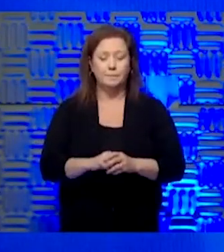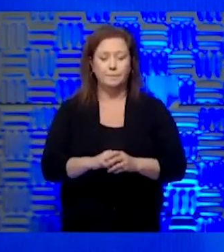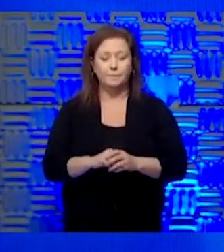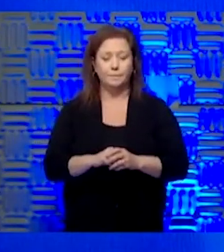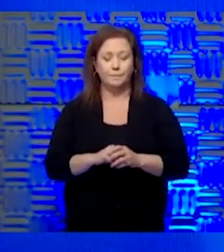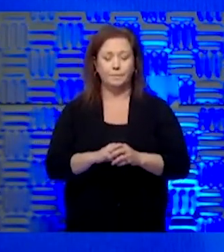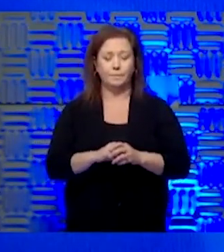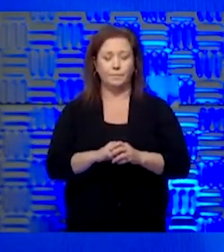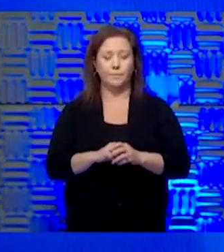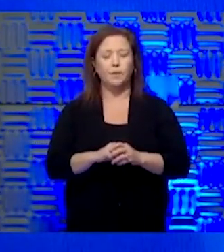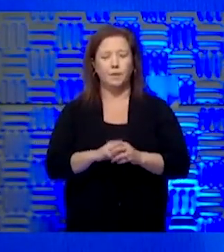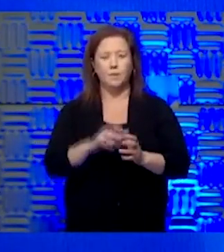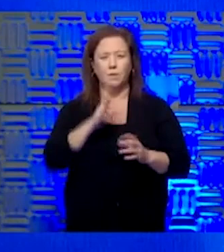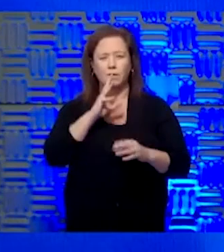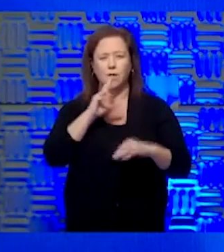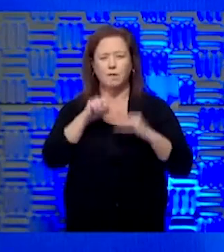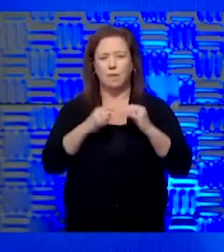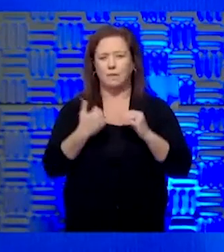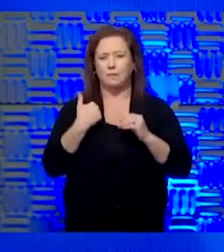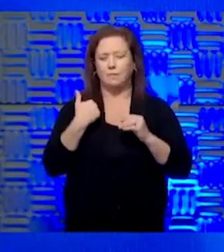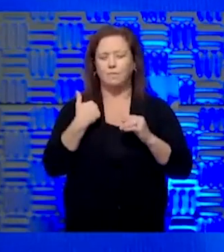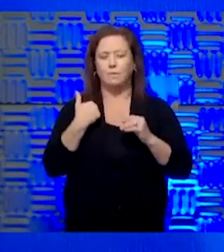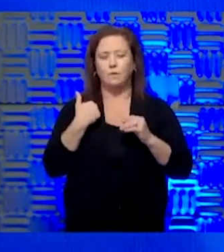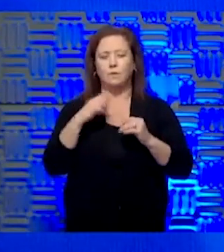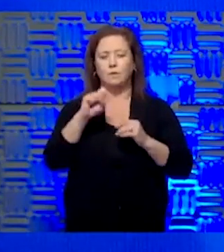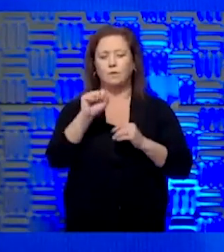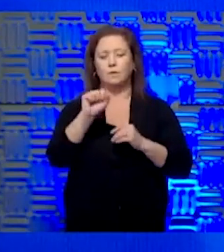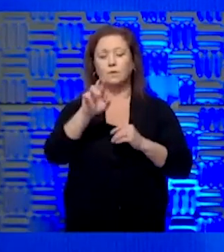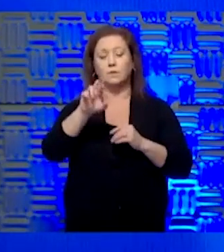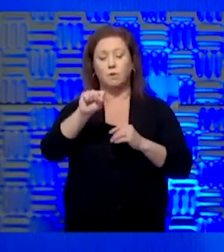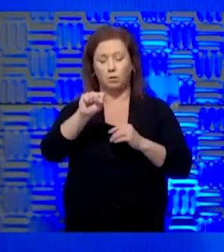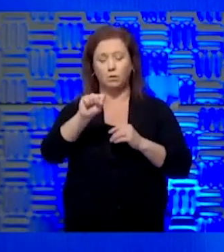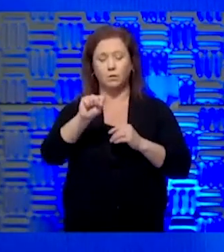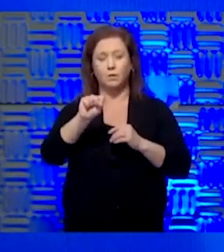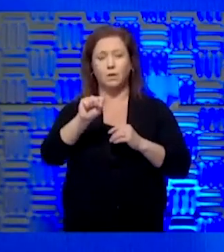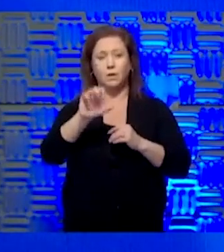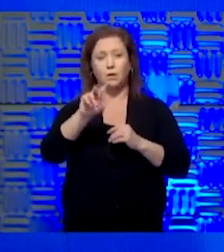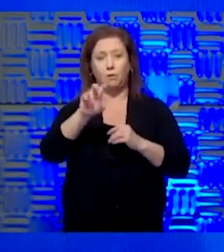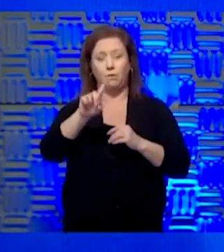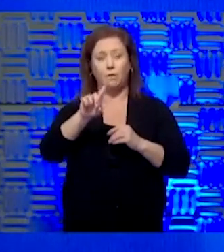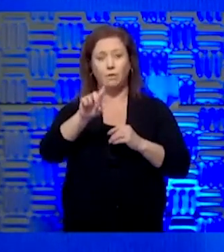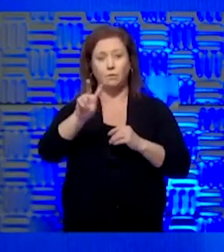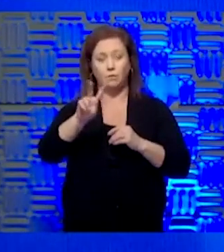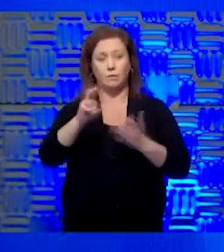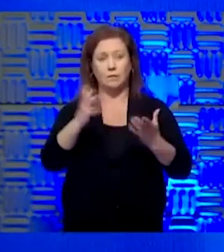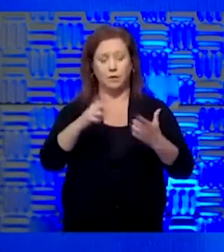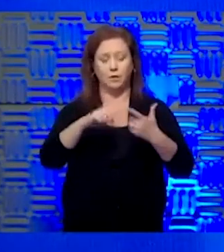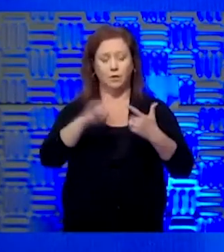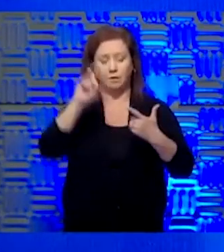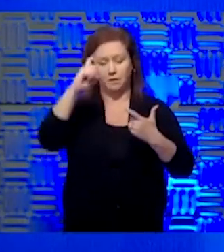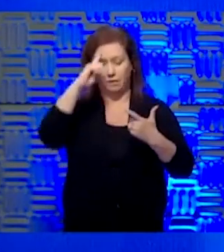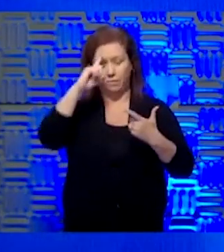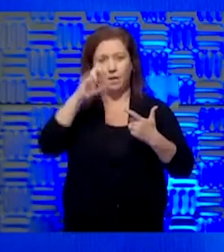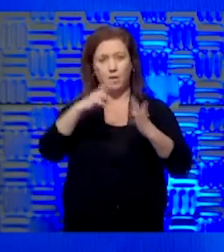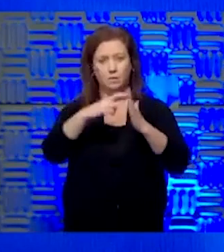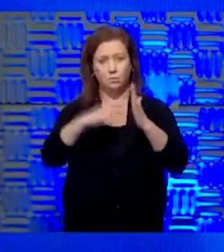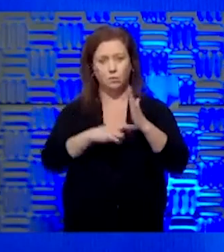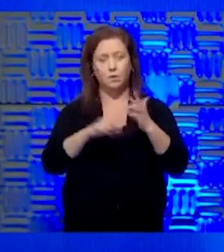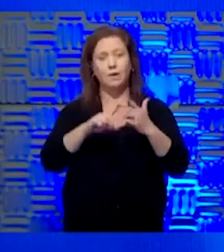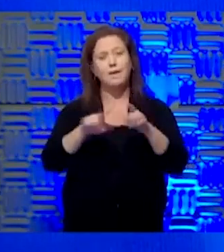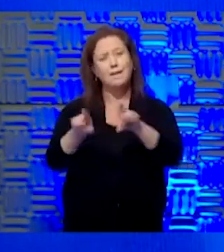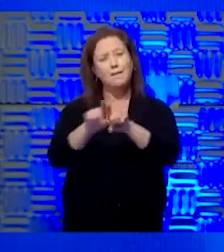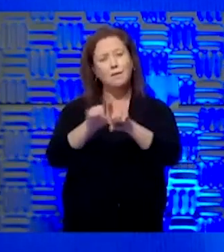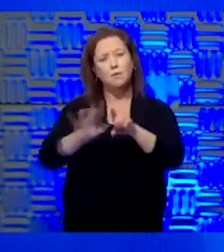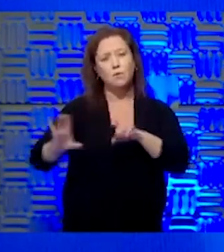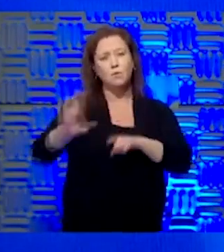important consideration. We sort of touched on it earlier. A, SARS-CoV-2 is out there. B, the government has rules. C, there's personal